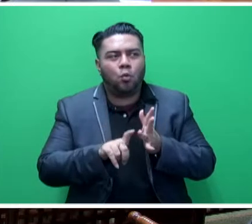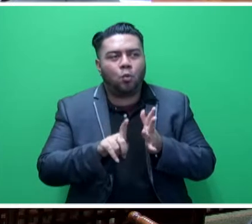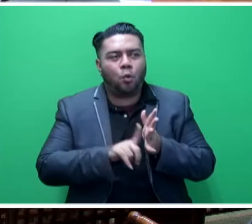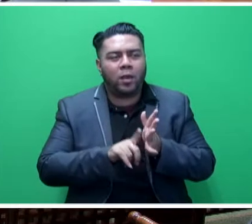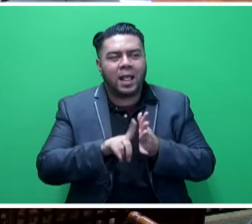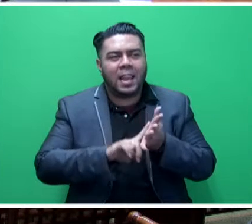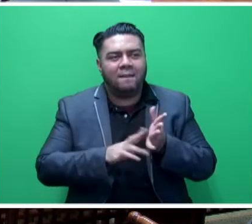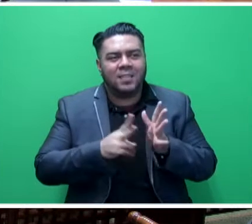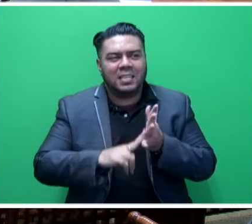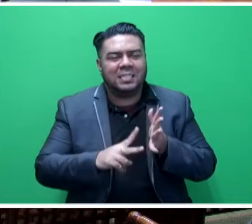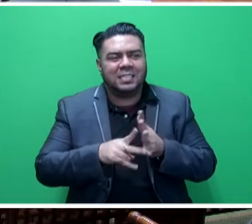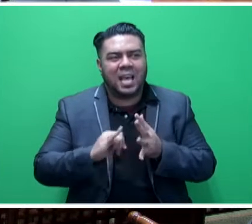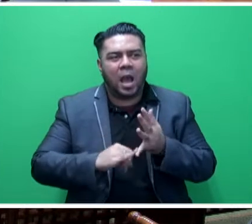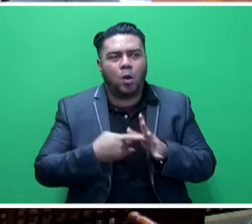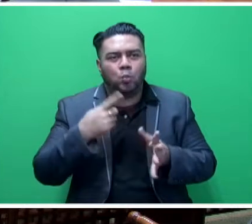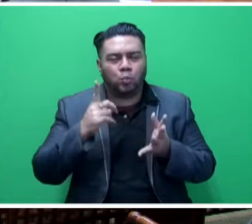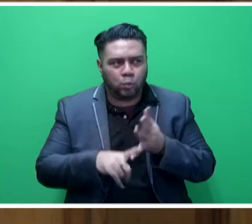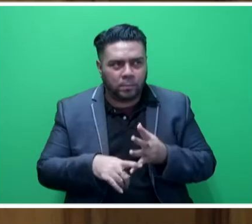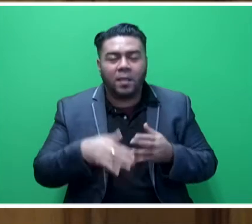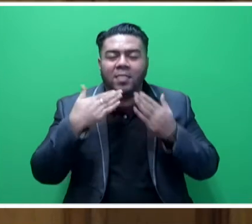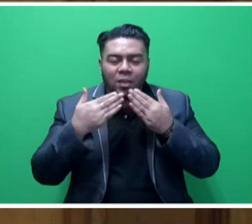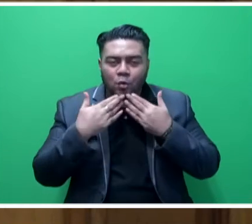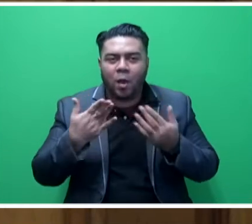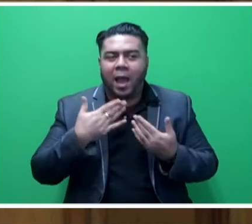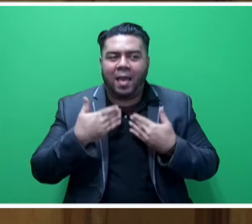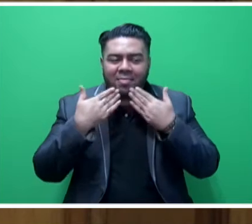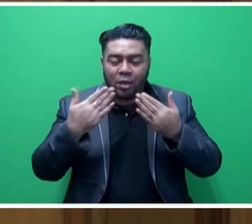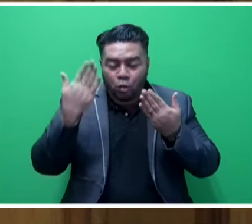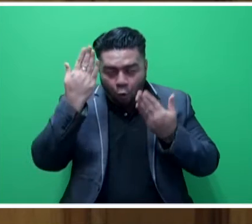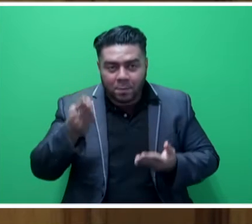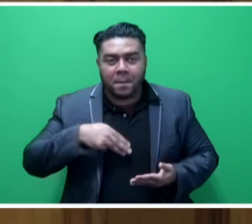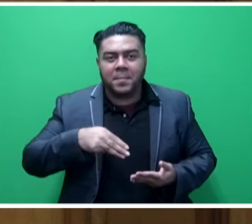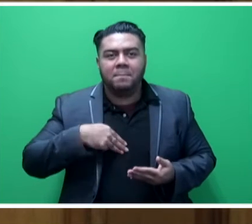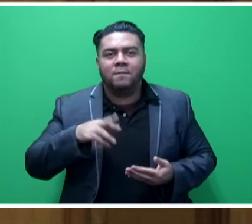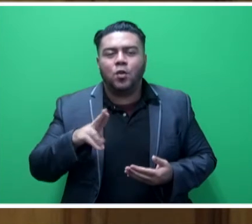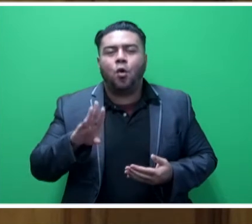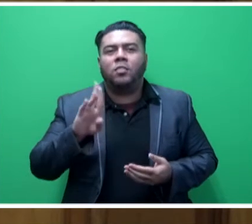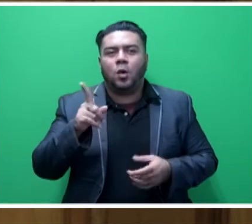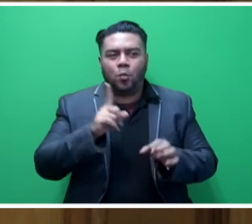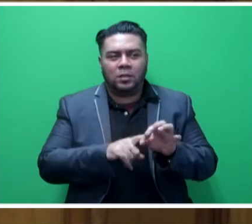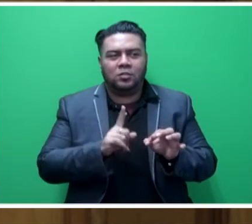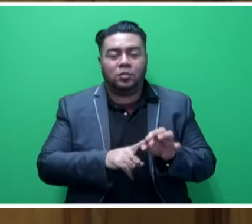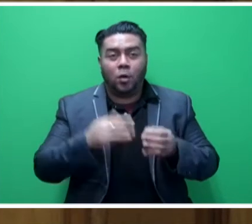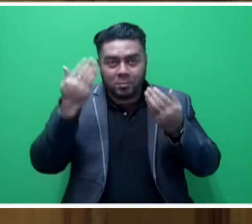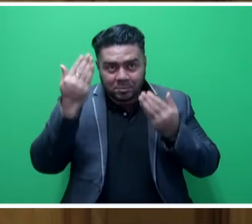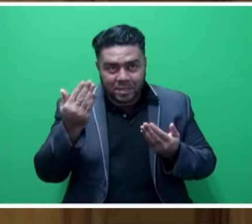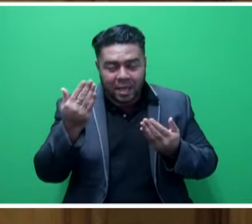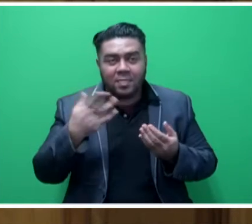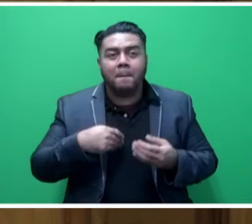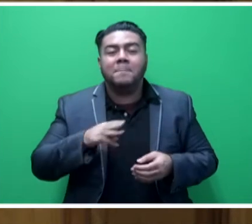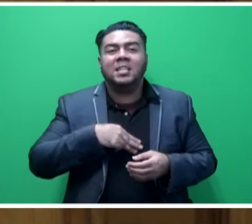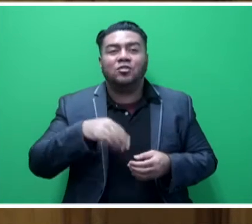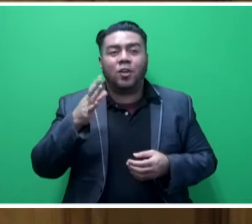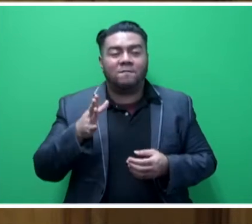Thank you, Honourable Speaker, sir, and I thank the Honourable Member for the question. Honourable Speaker, the Ministry of